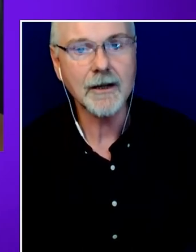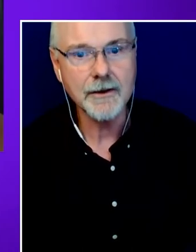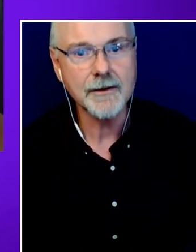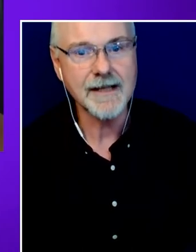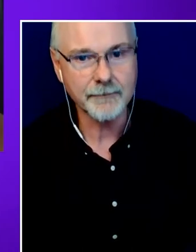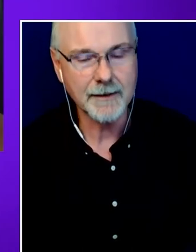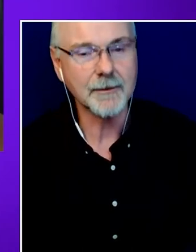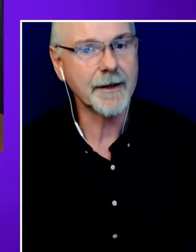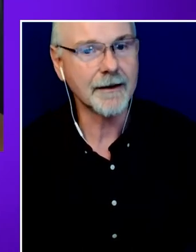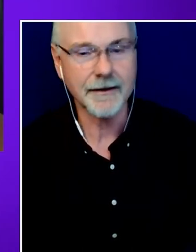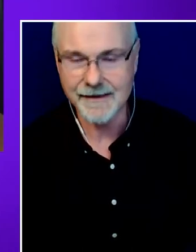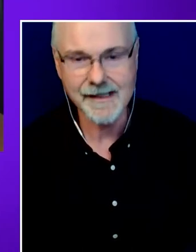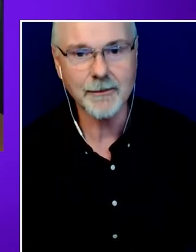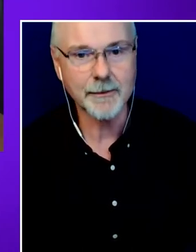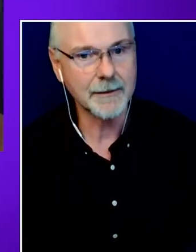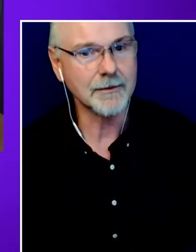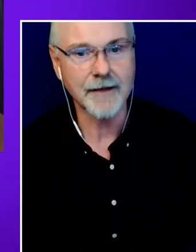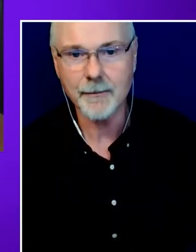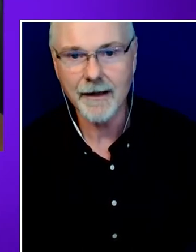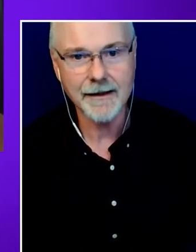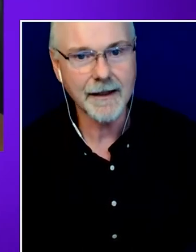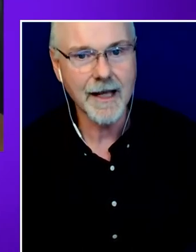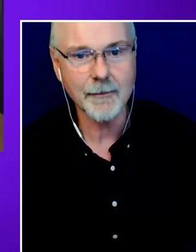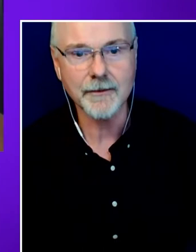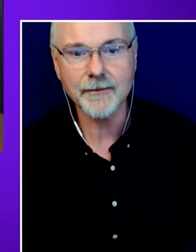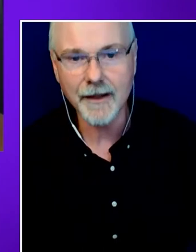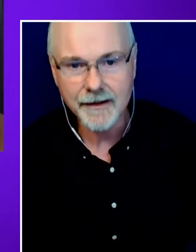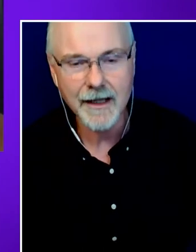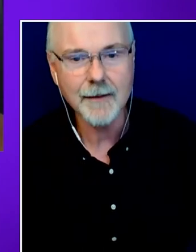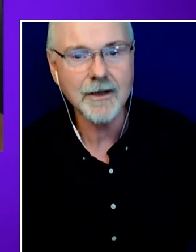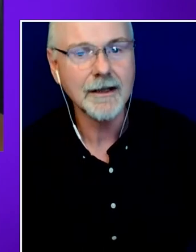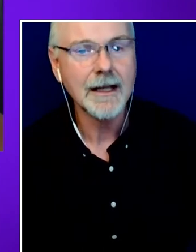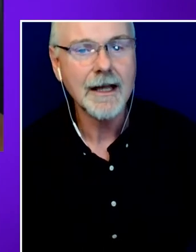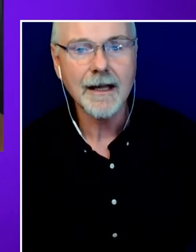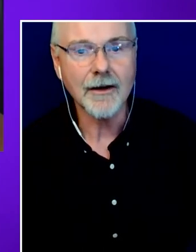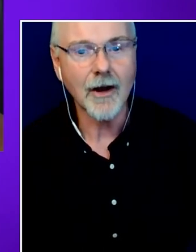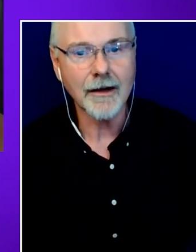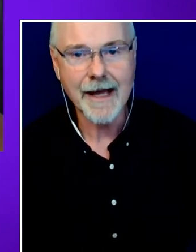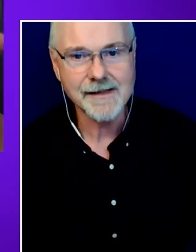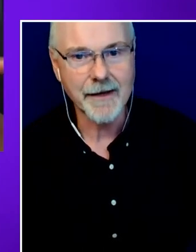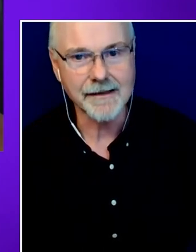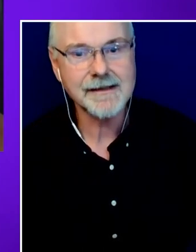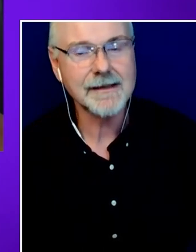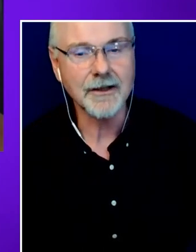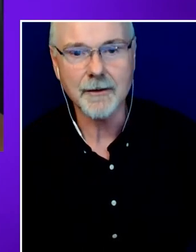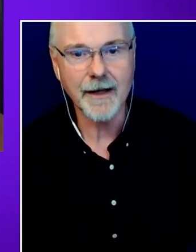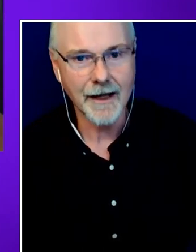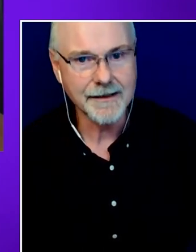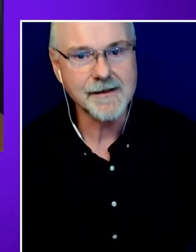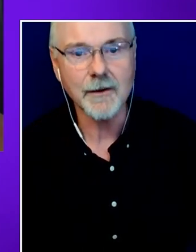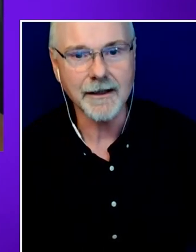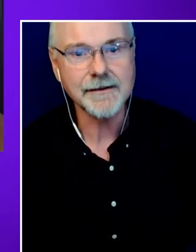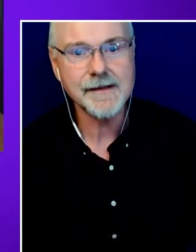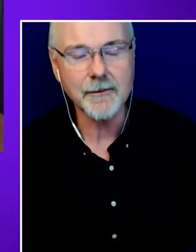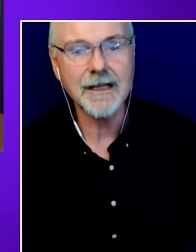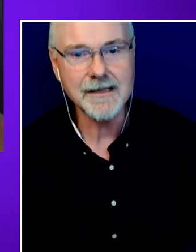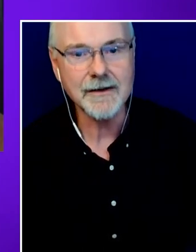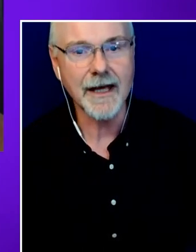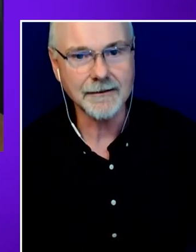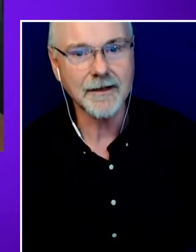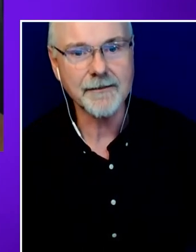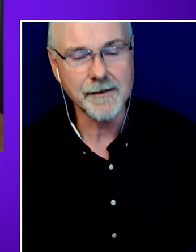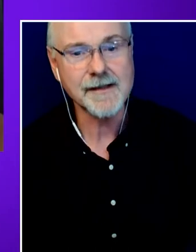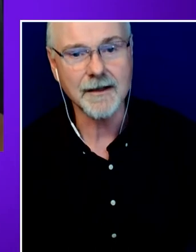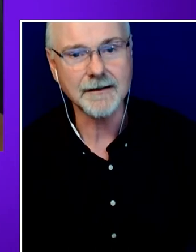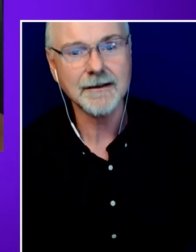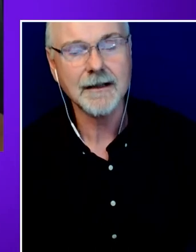one, we include deaf people or disabled people right behind the camera, in front of the camera, in all aspects, you know, and behind as well. So we need to do